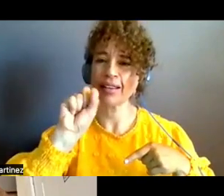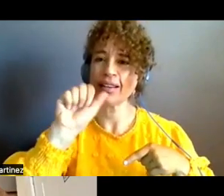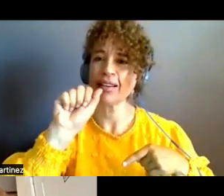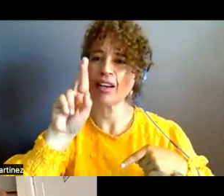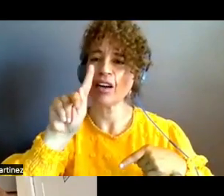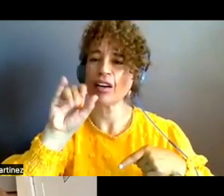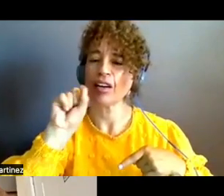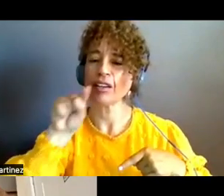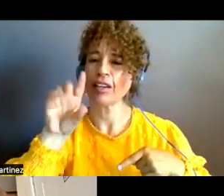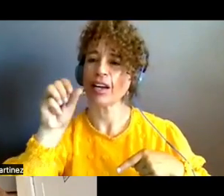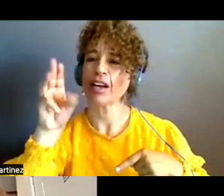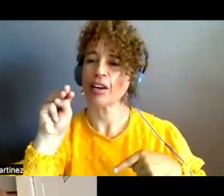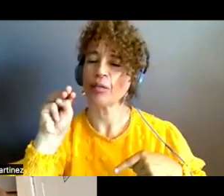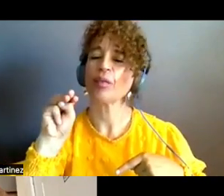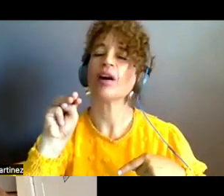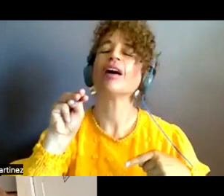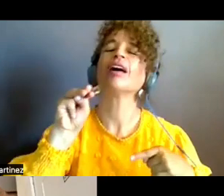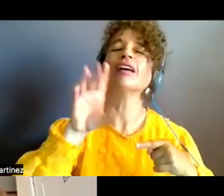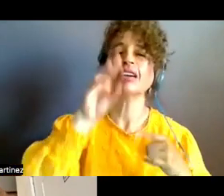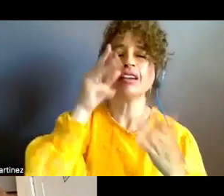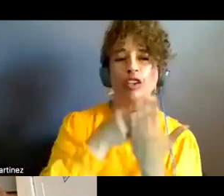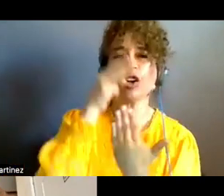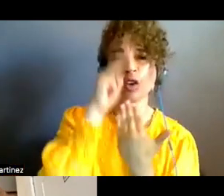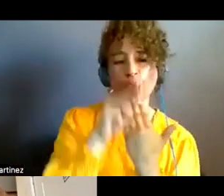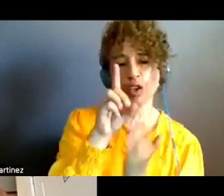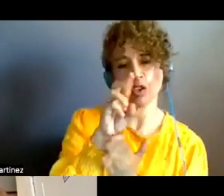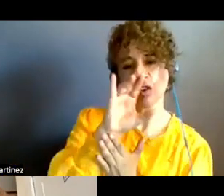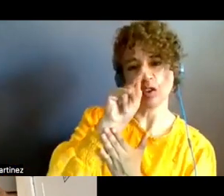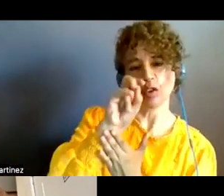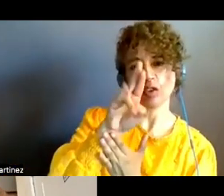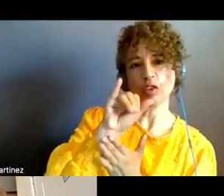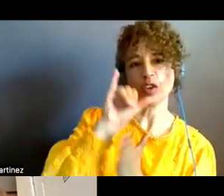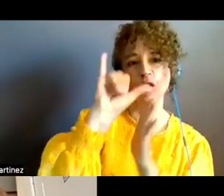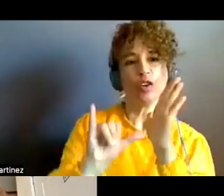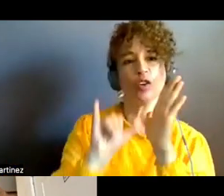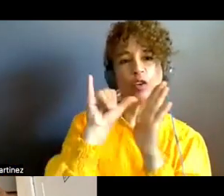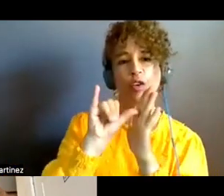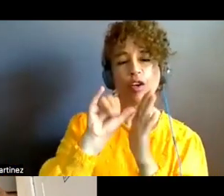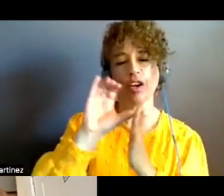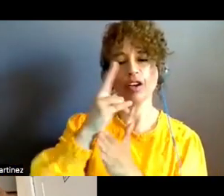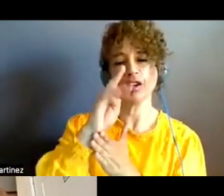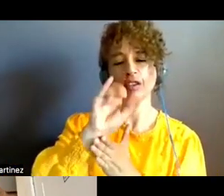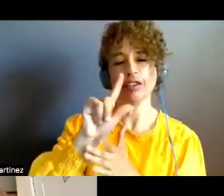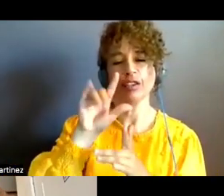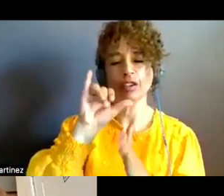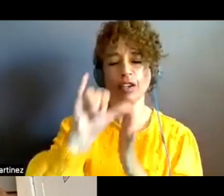And you can also find our programs on the Drake at Arts YouTube channel. Go to